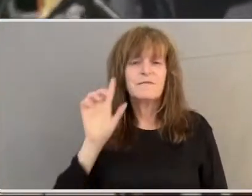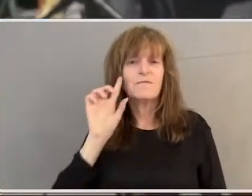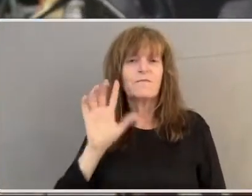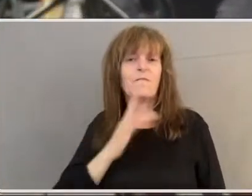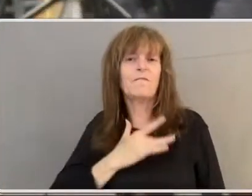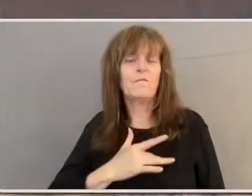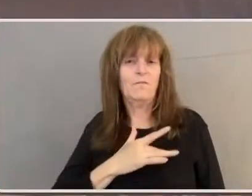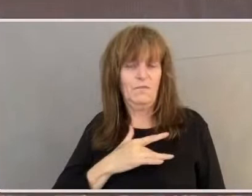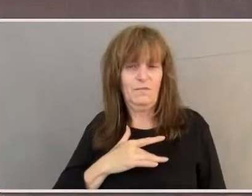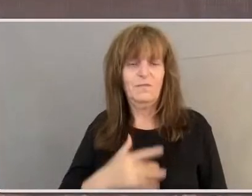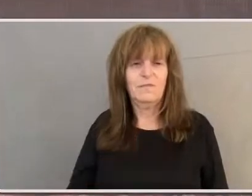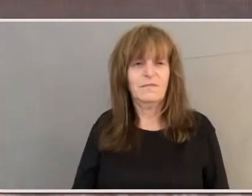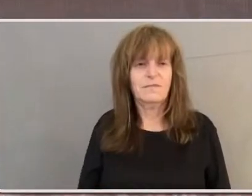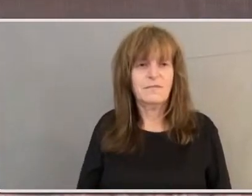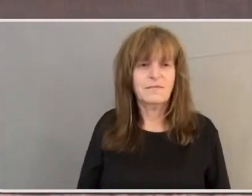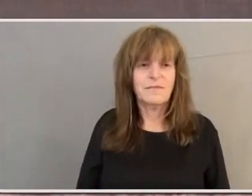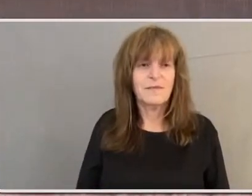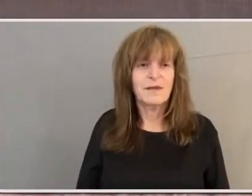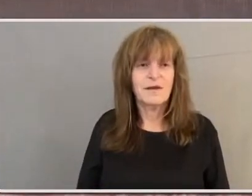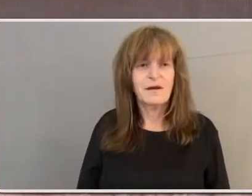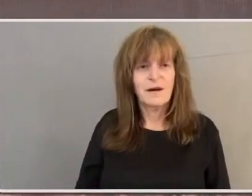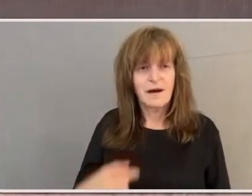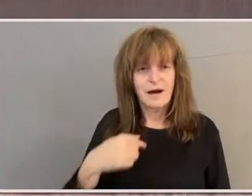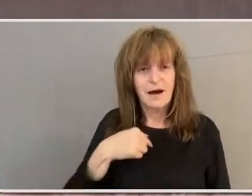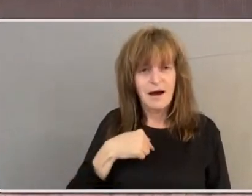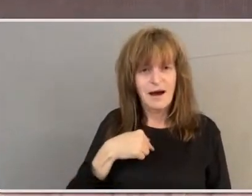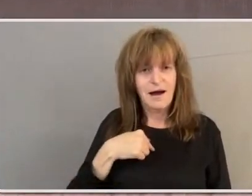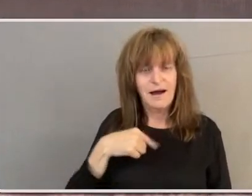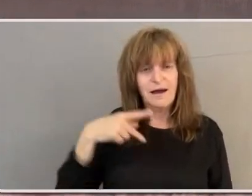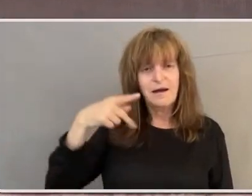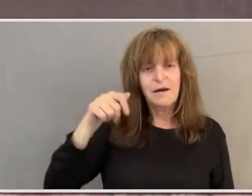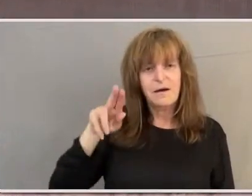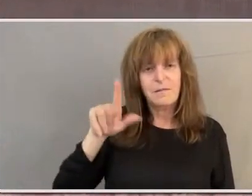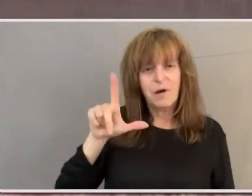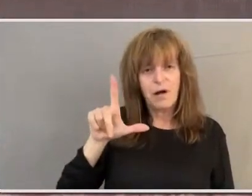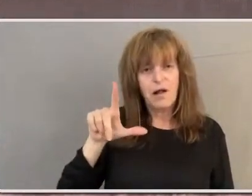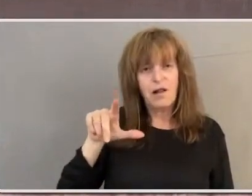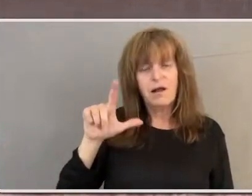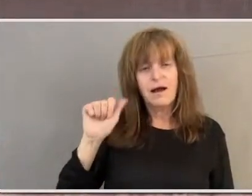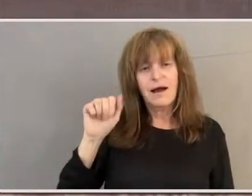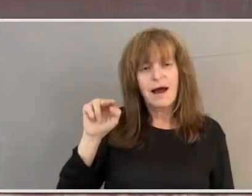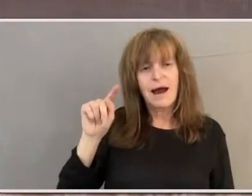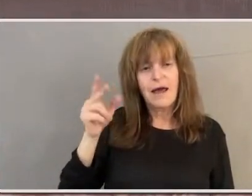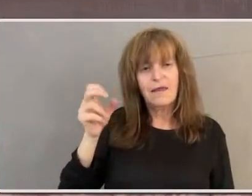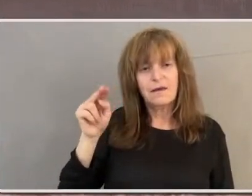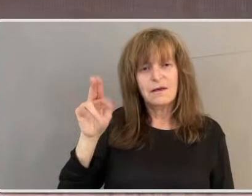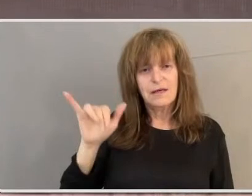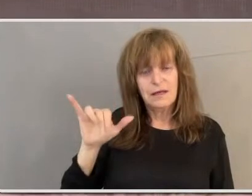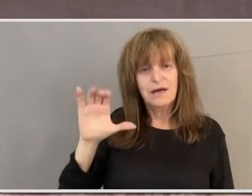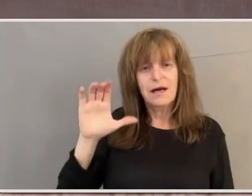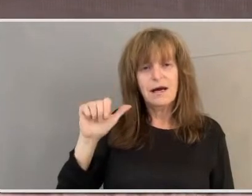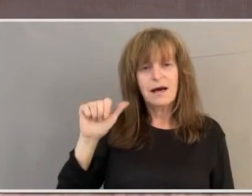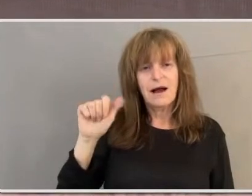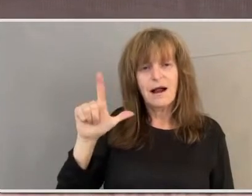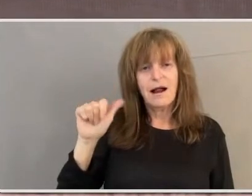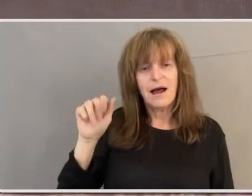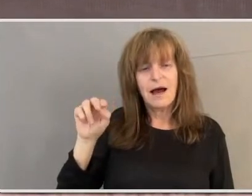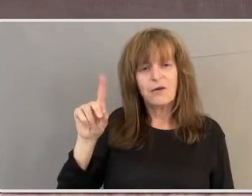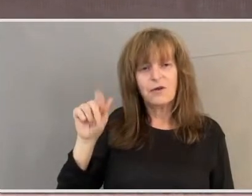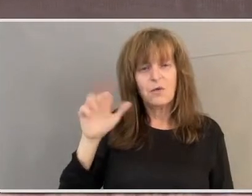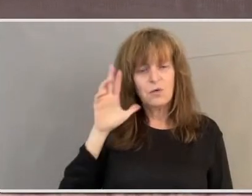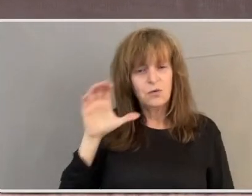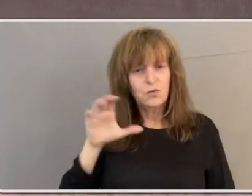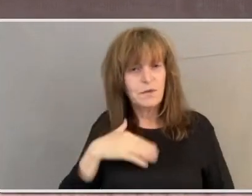I, Paul Anthony Calandra, swear that I will duly and faithfully, and to the best of my skill and knowledge, execute the powers and trust reposed in